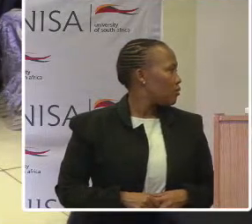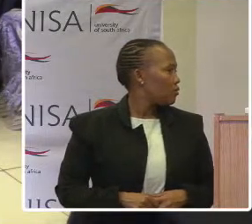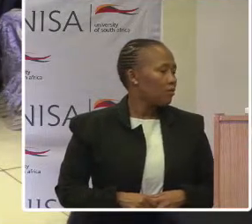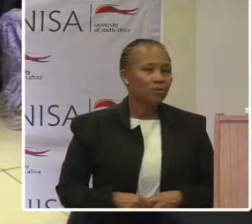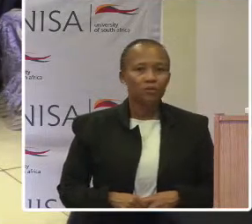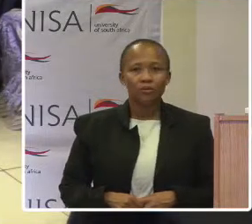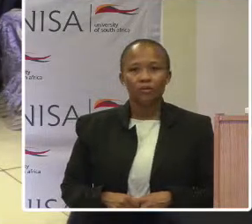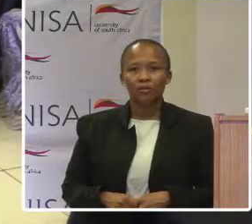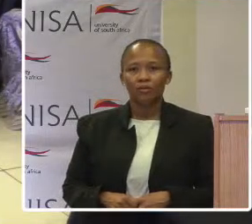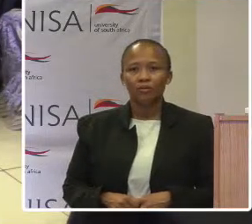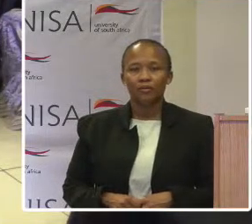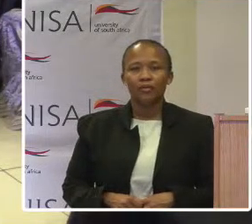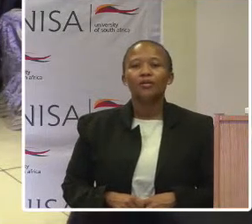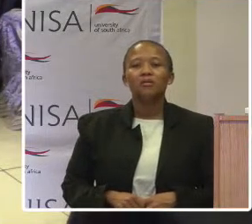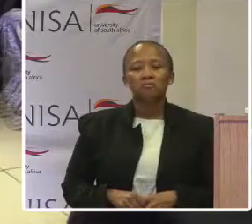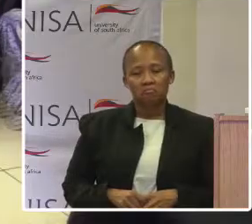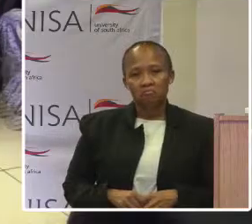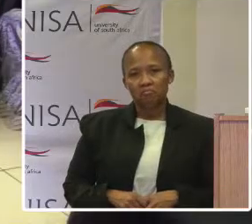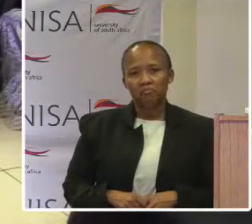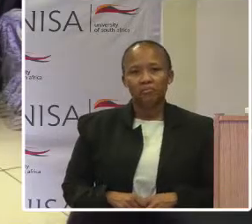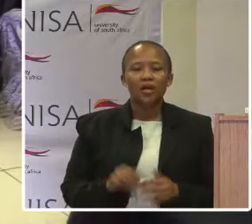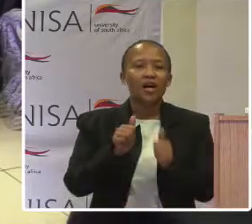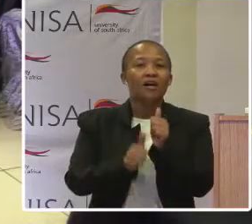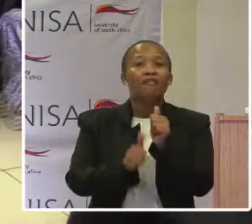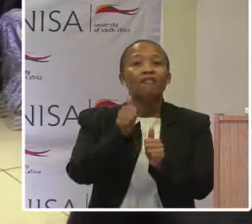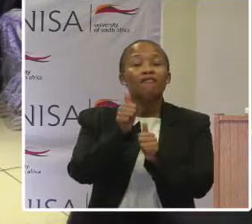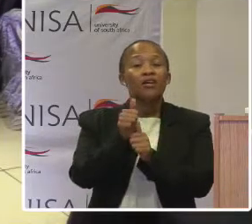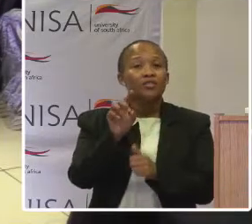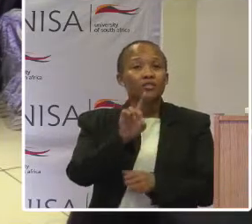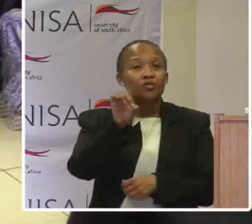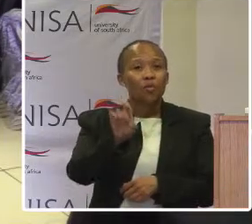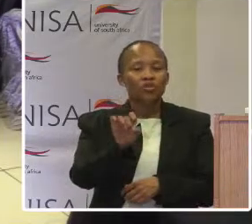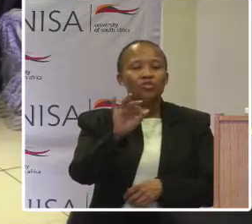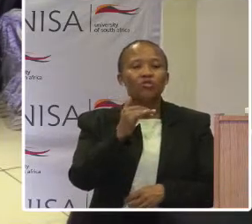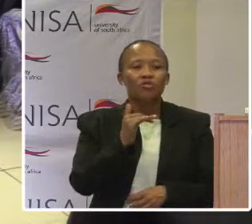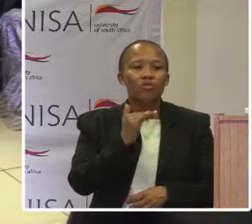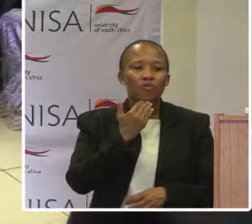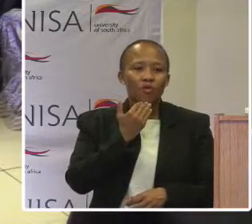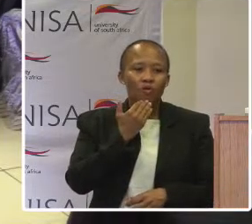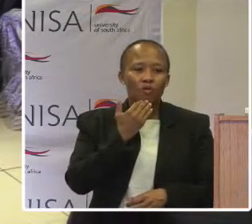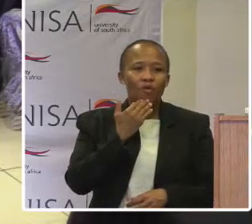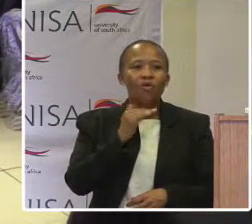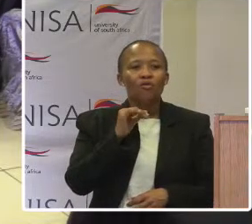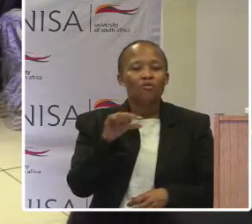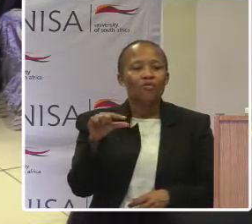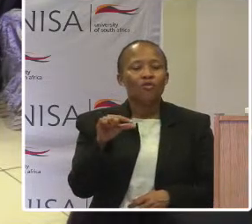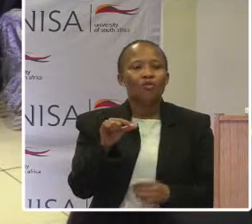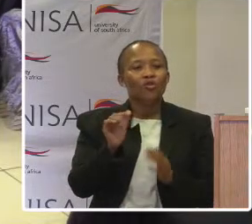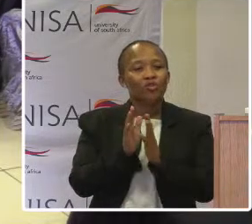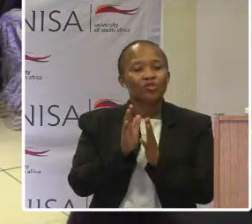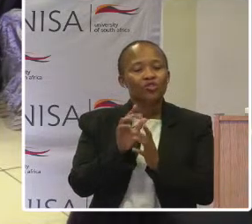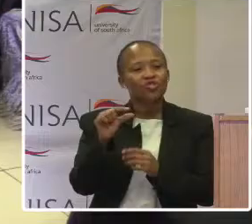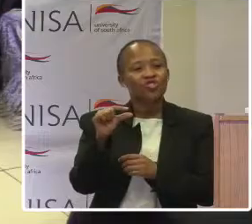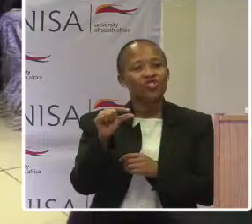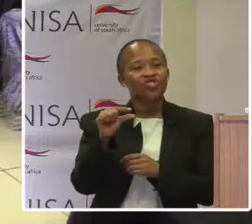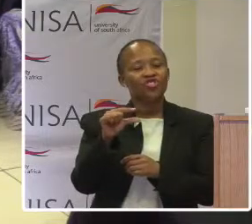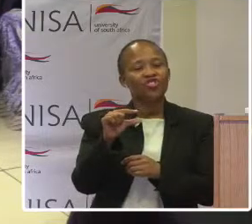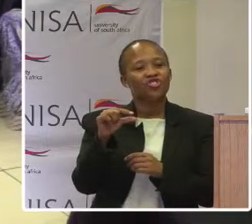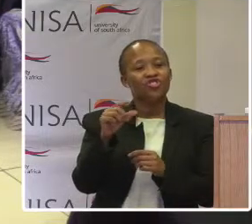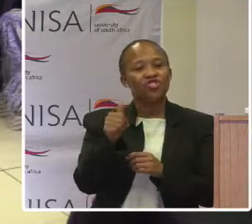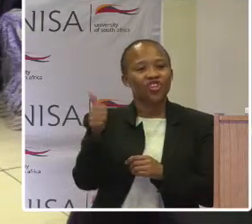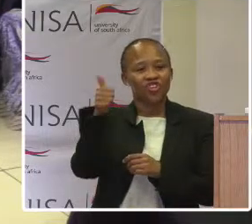The first question was for the General, Professor Dube. But I will